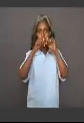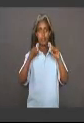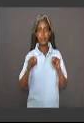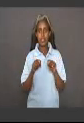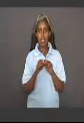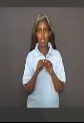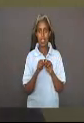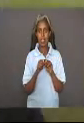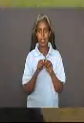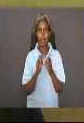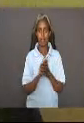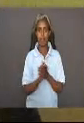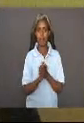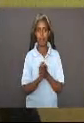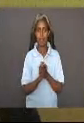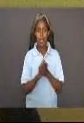triangle.